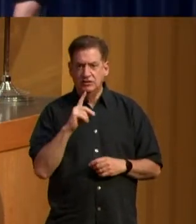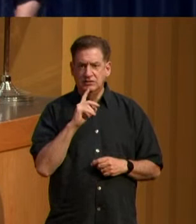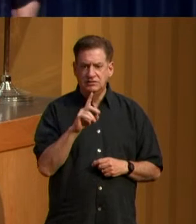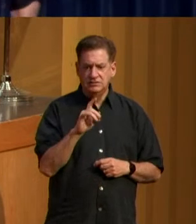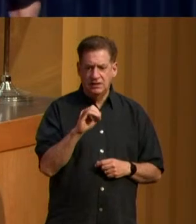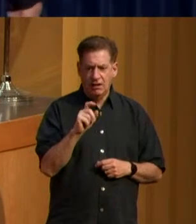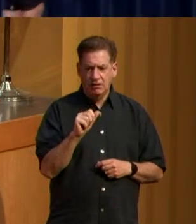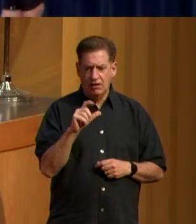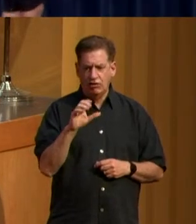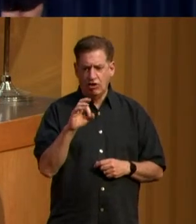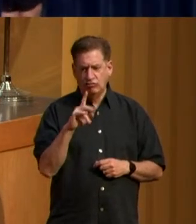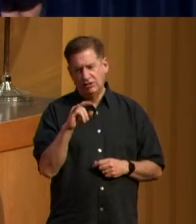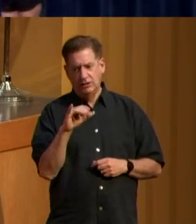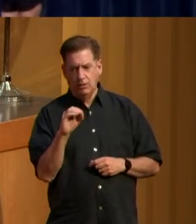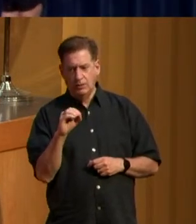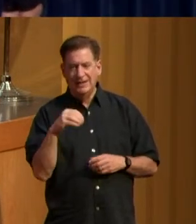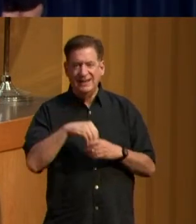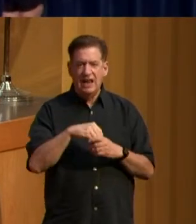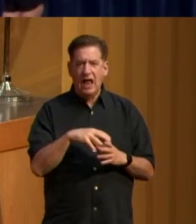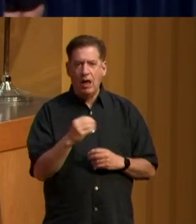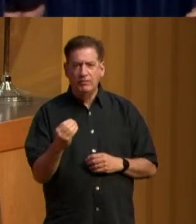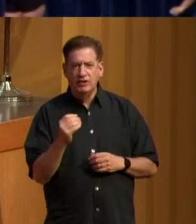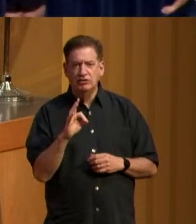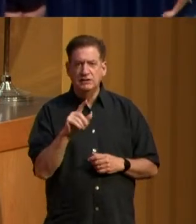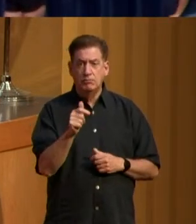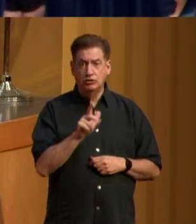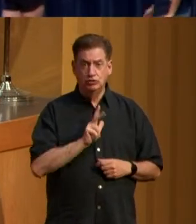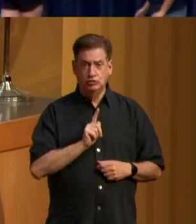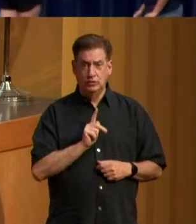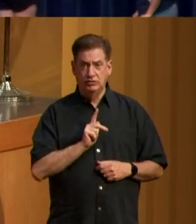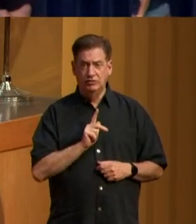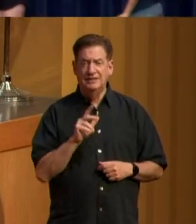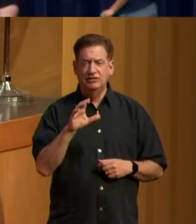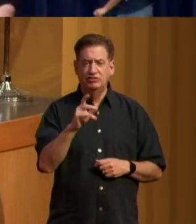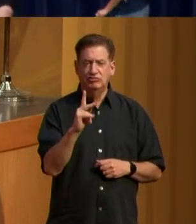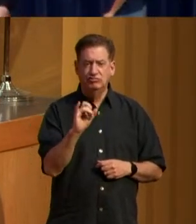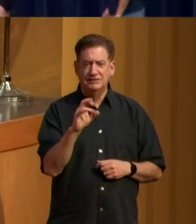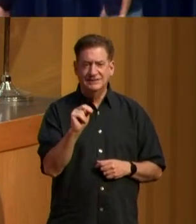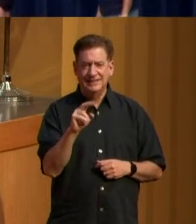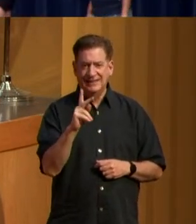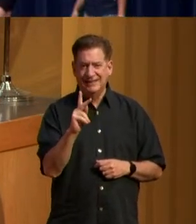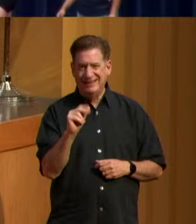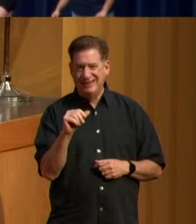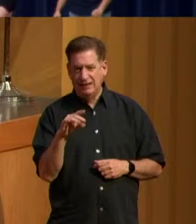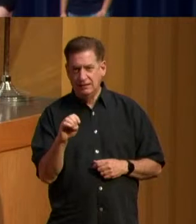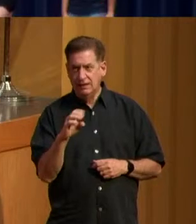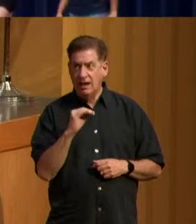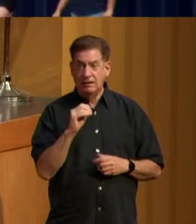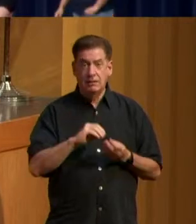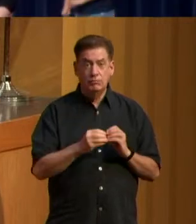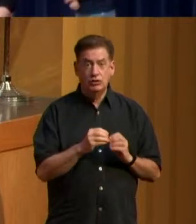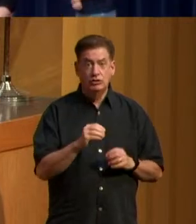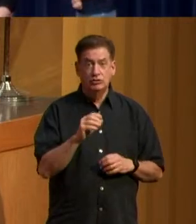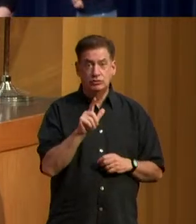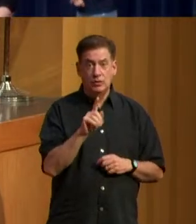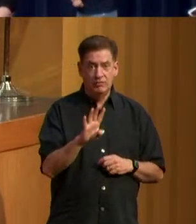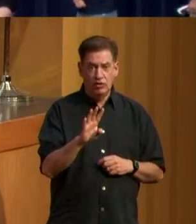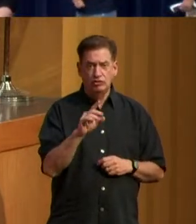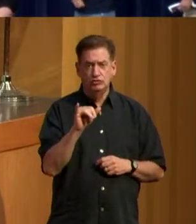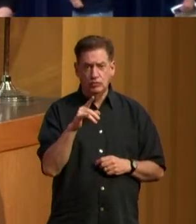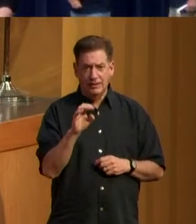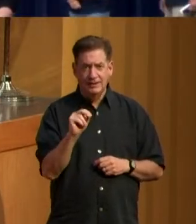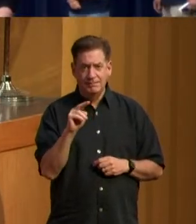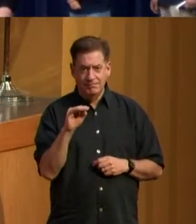Carrillo. Infielder and outfield number 23, Kristen Kang. Pitcher number 24, Julian